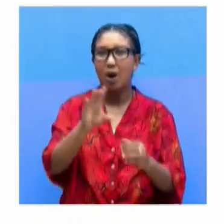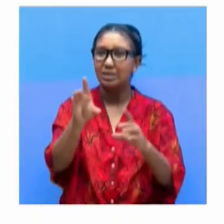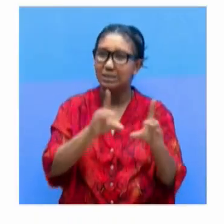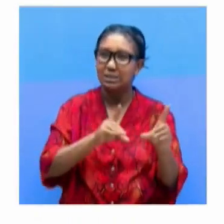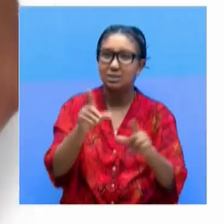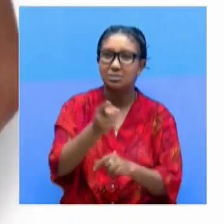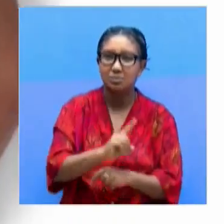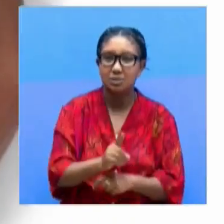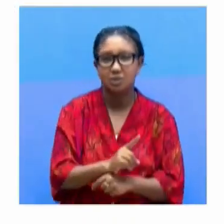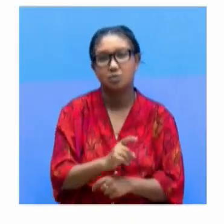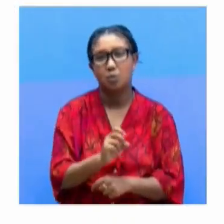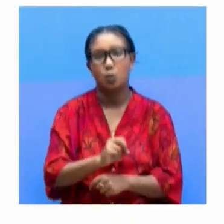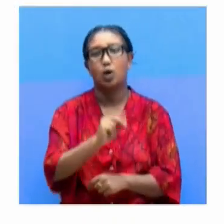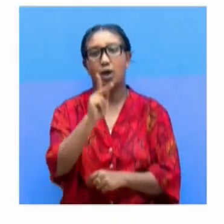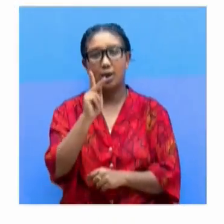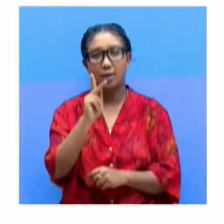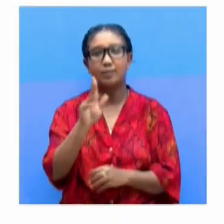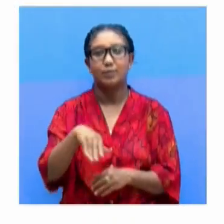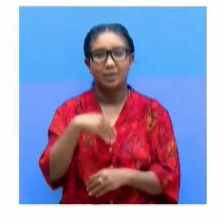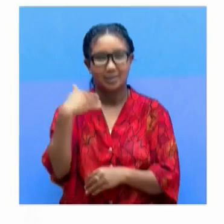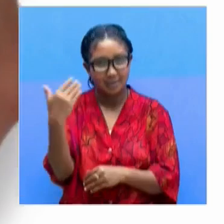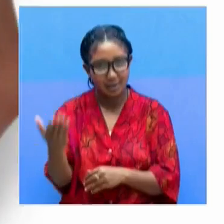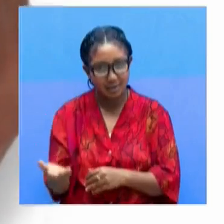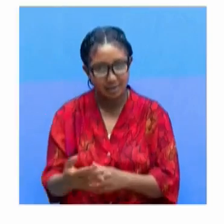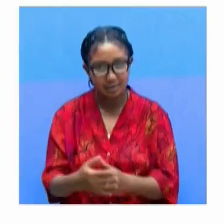two, okay? Then